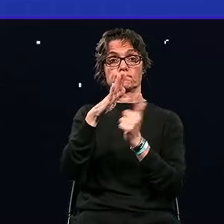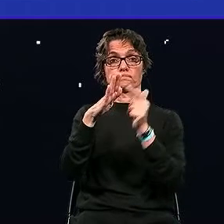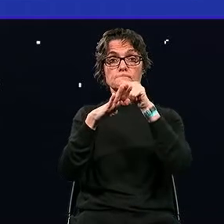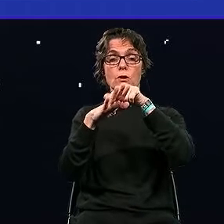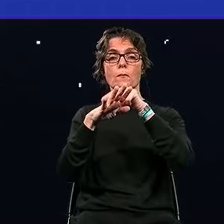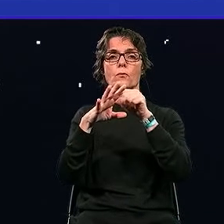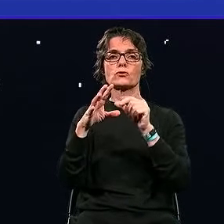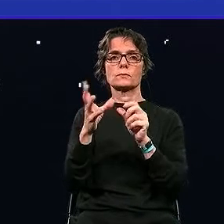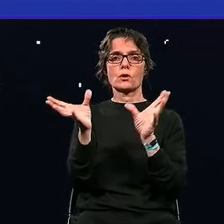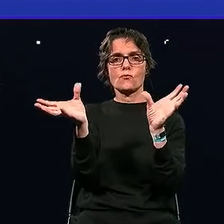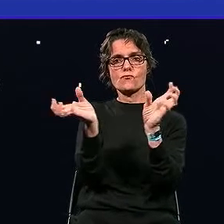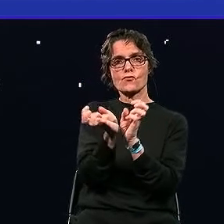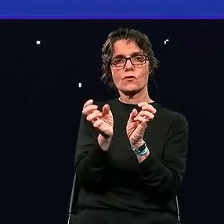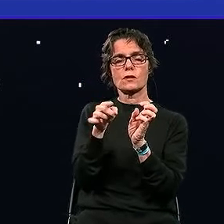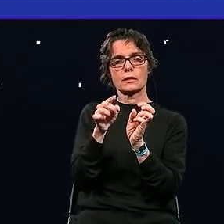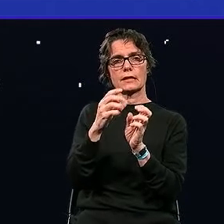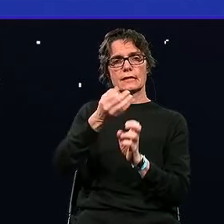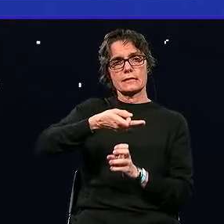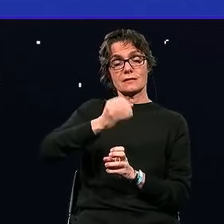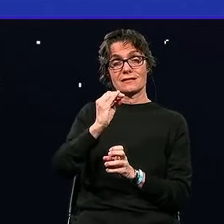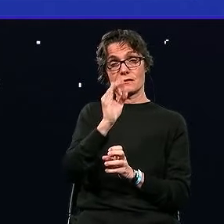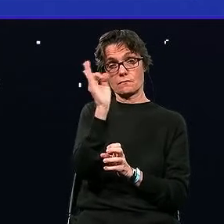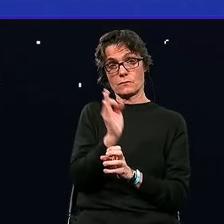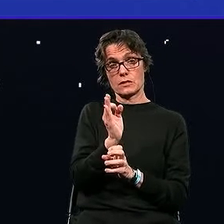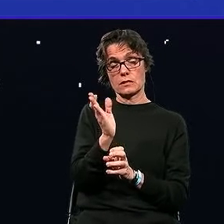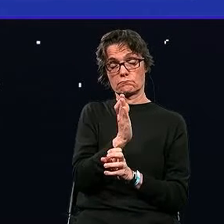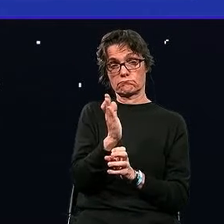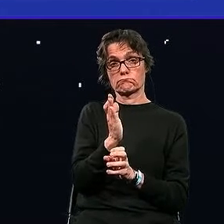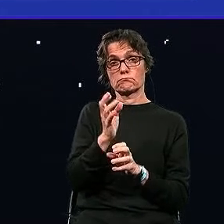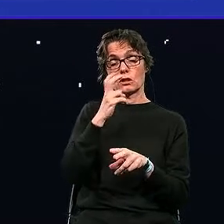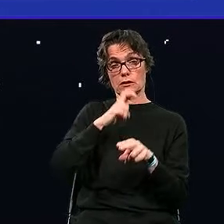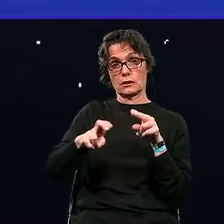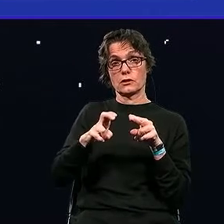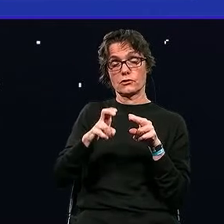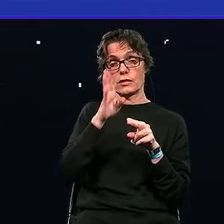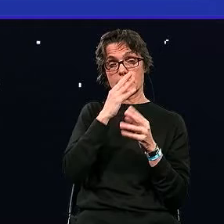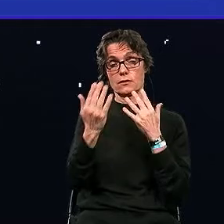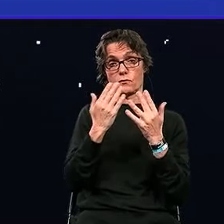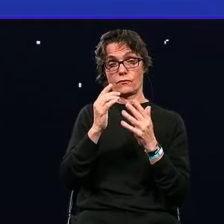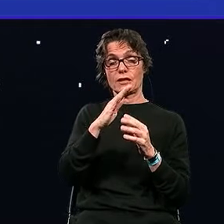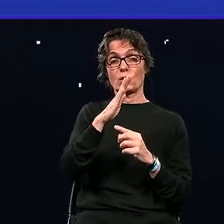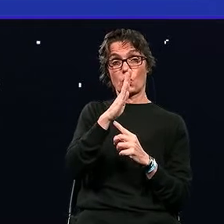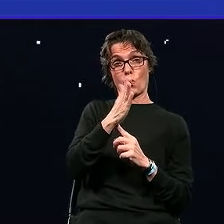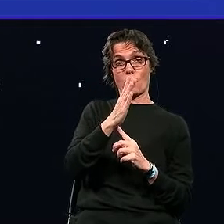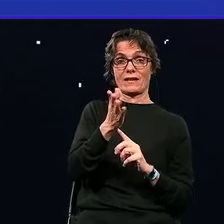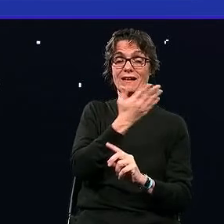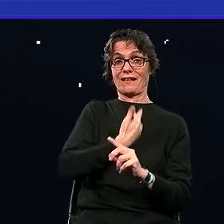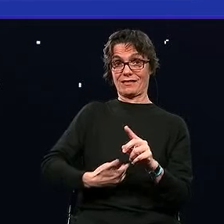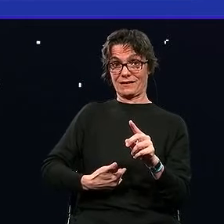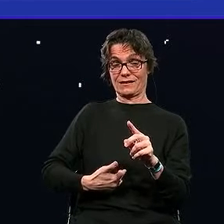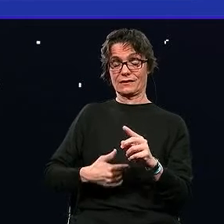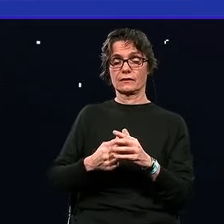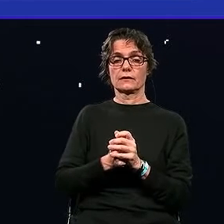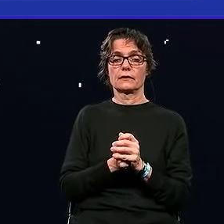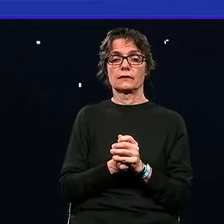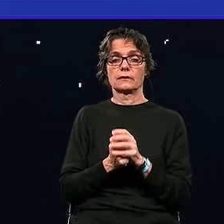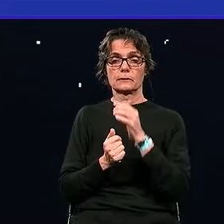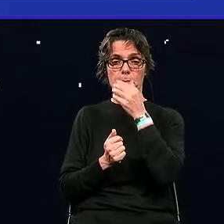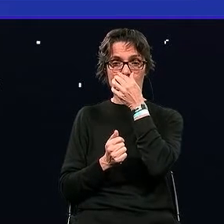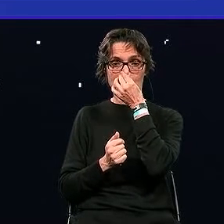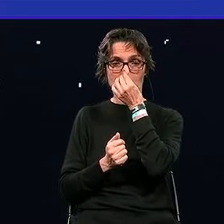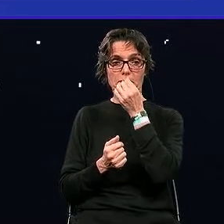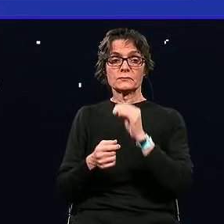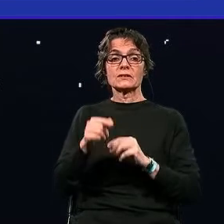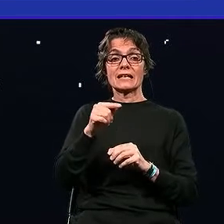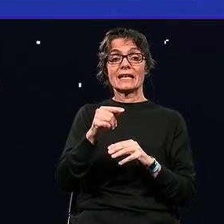collect approximately 9% more energy than a traditional panel. And if you combine that with